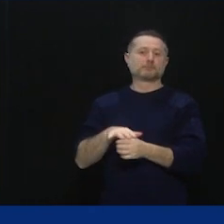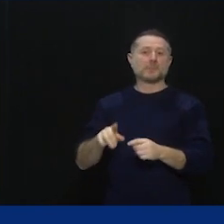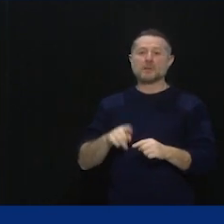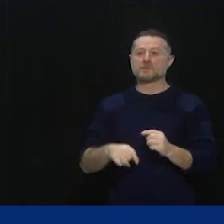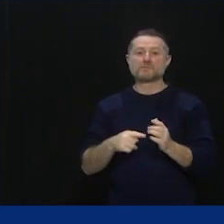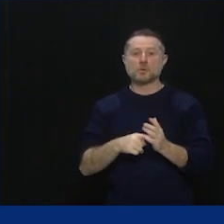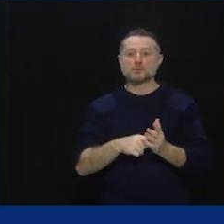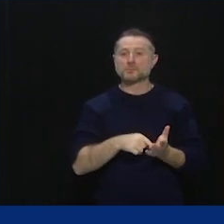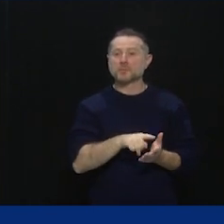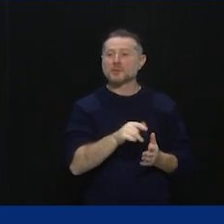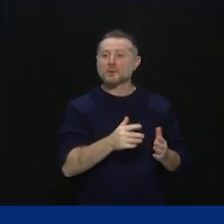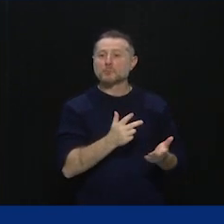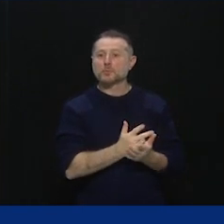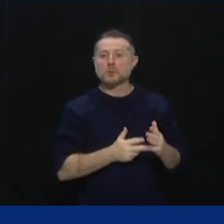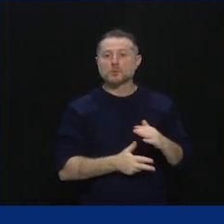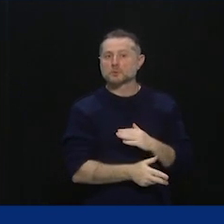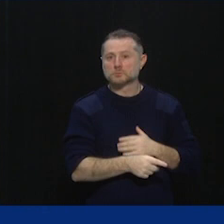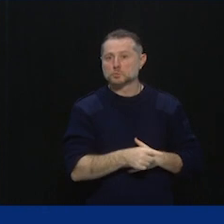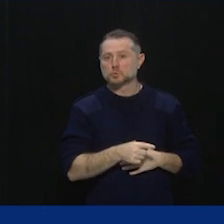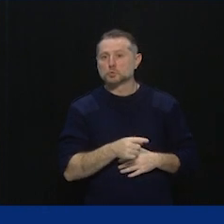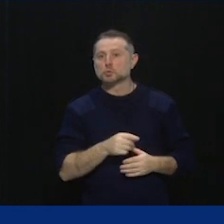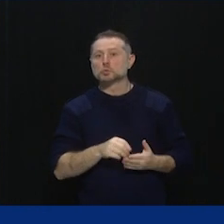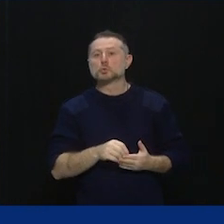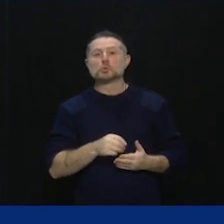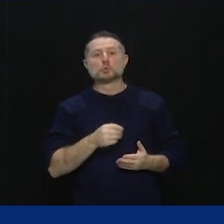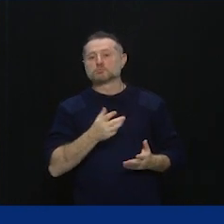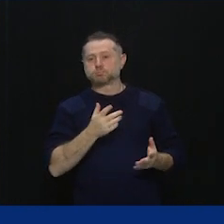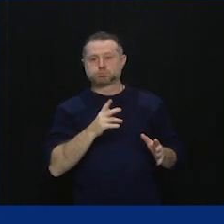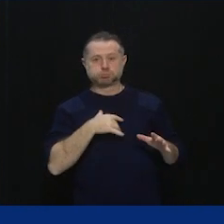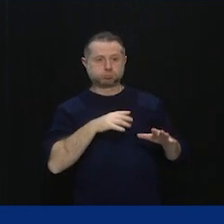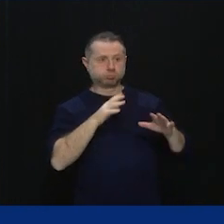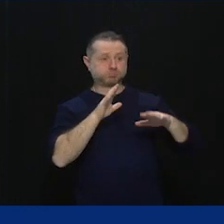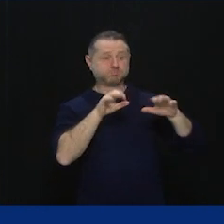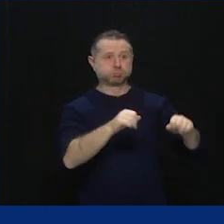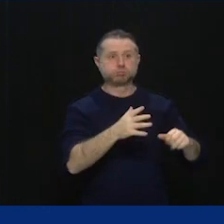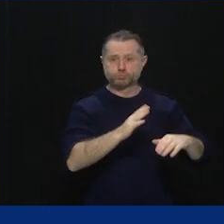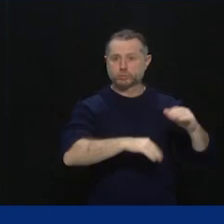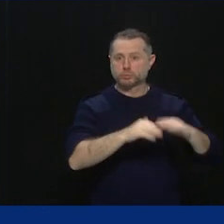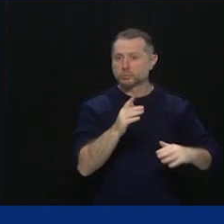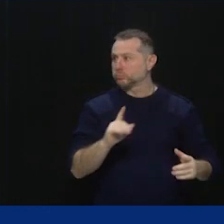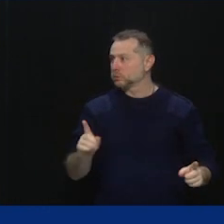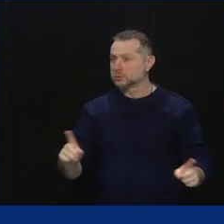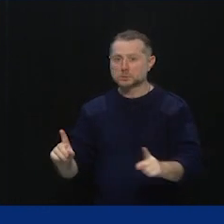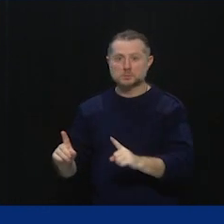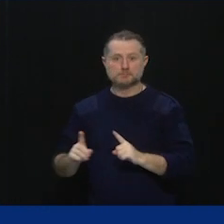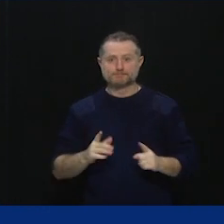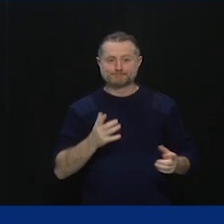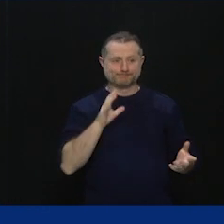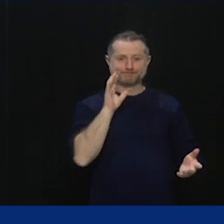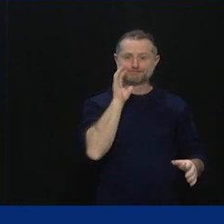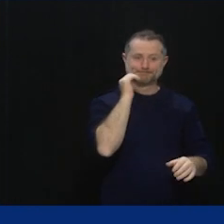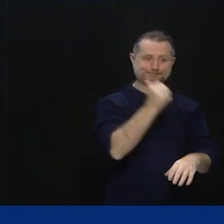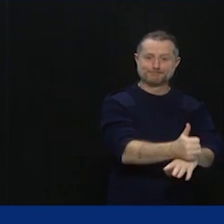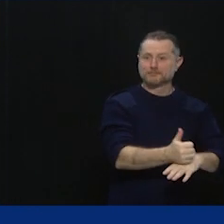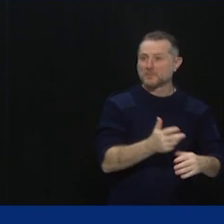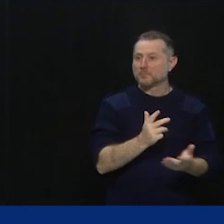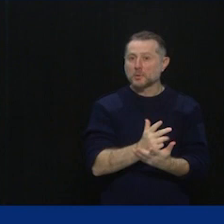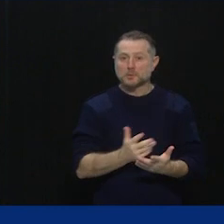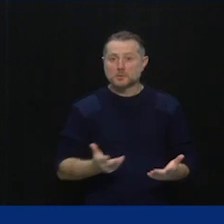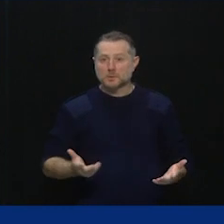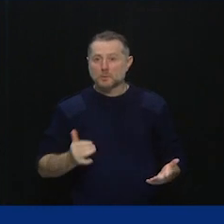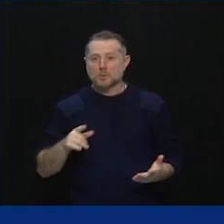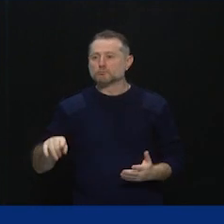it. So you're not going to get the money to build them. And so the state recognized that, and next year we